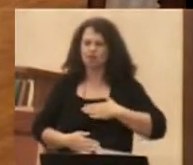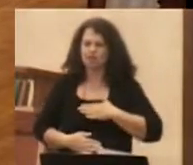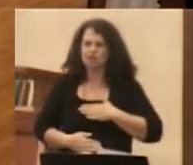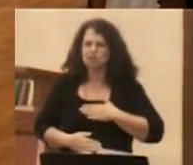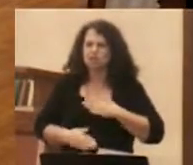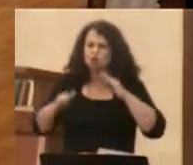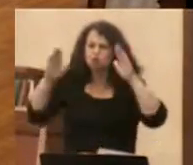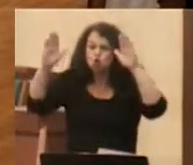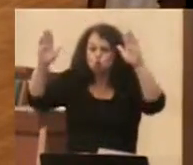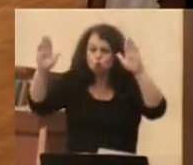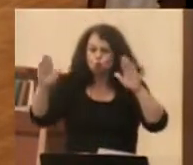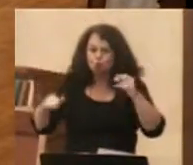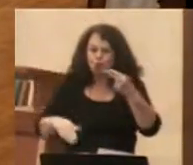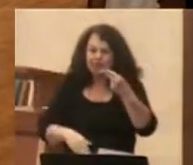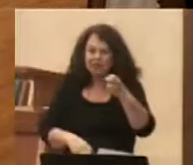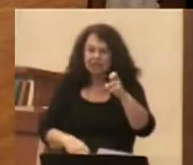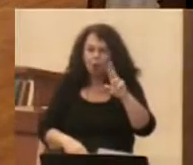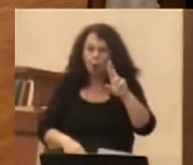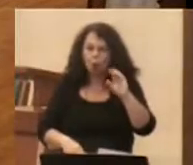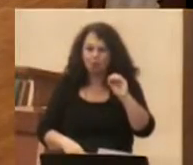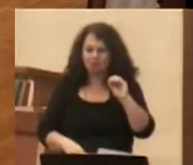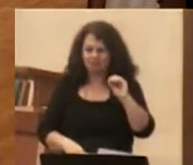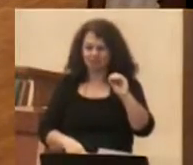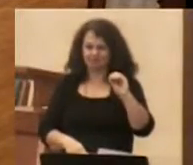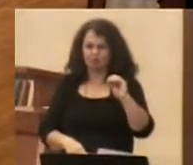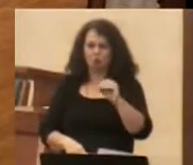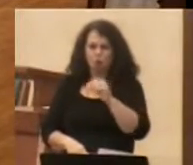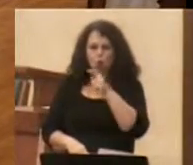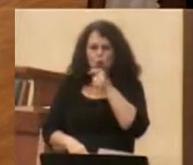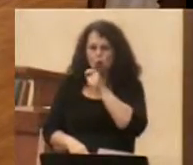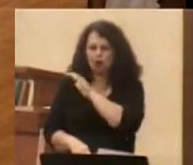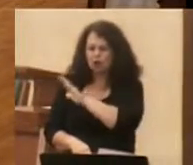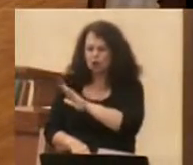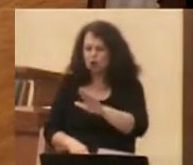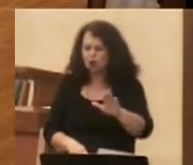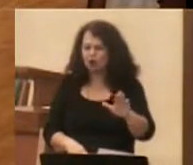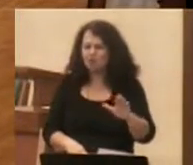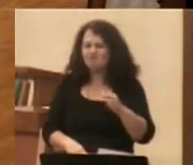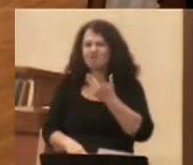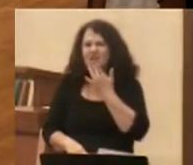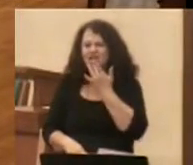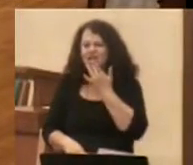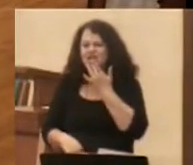Any superhero fans? Who are some of your favorite superheroes?